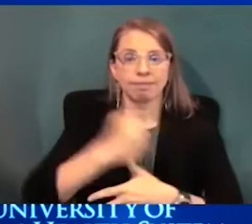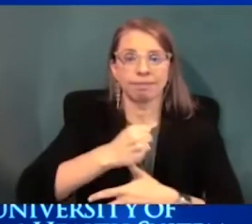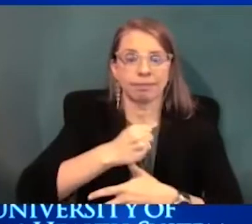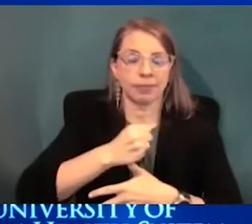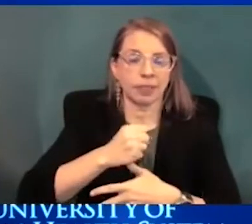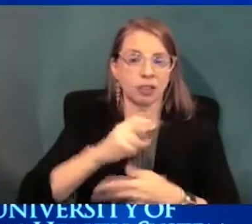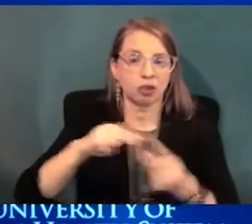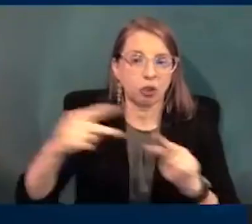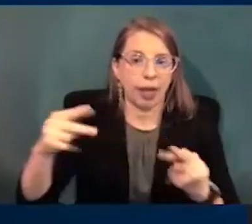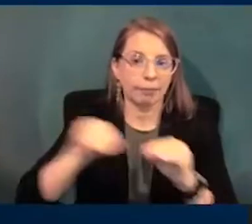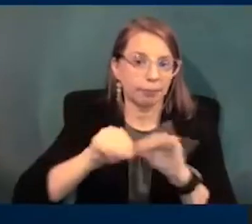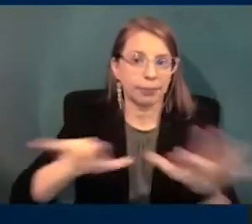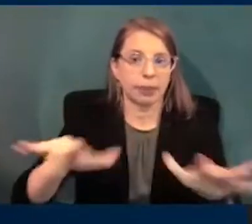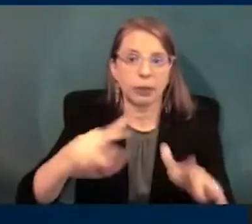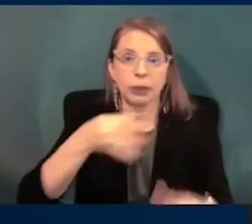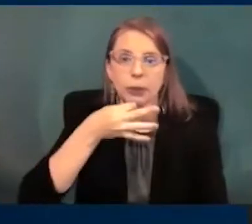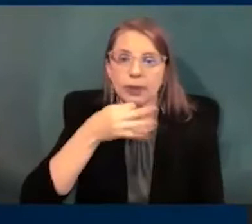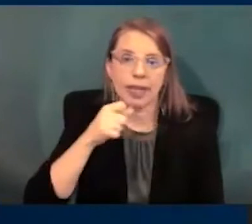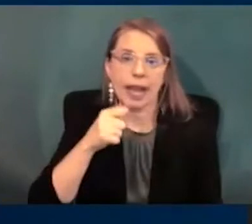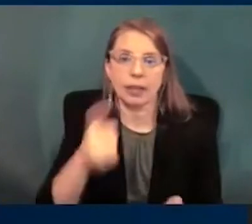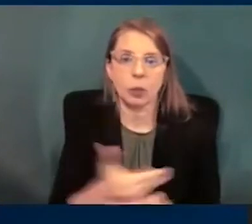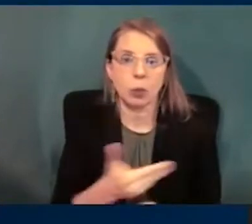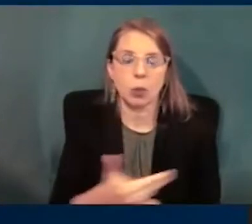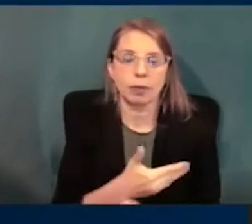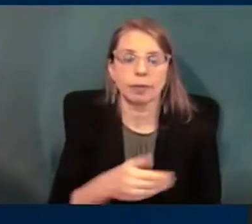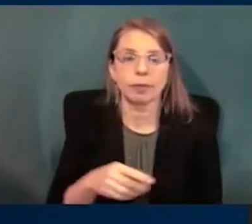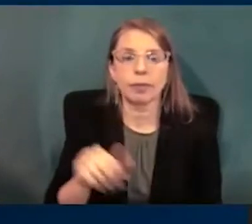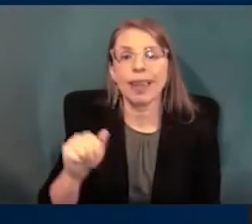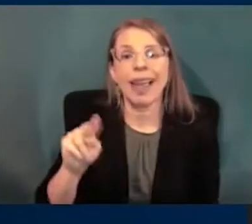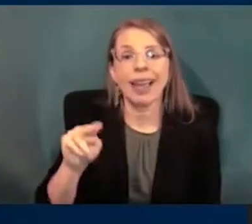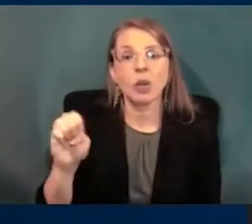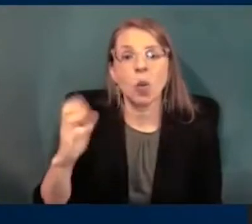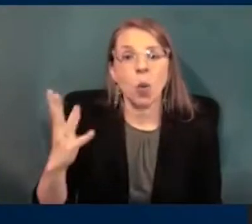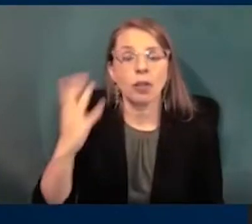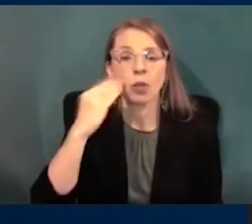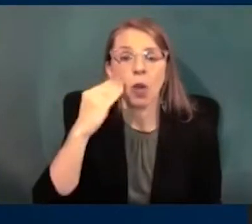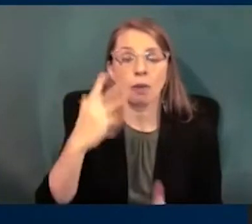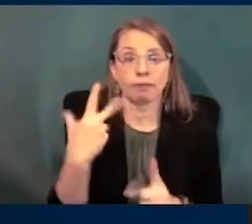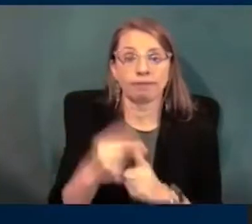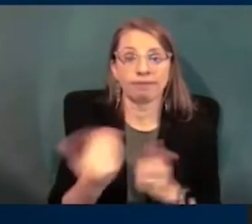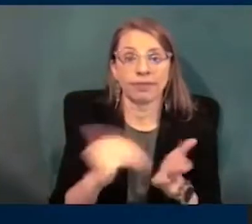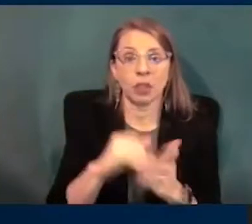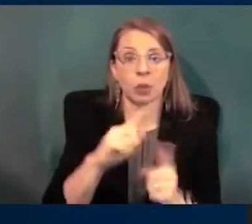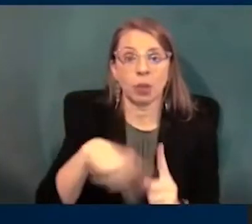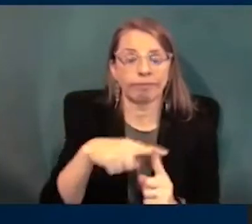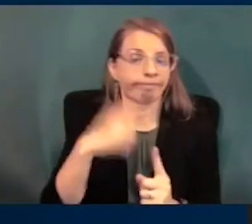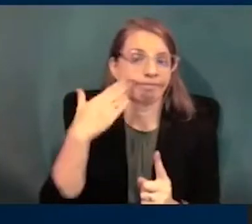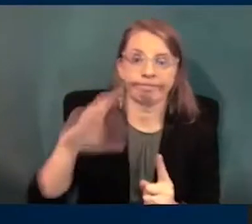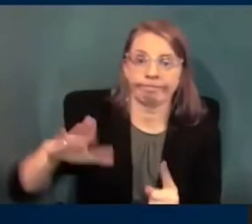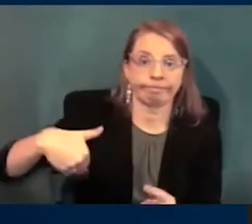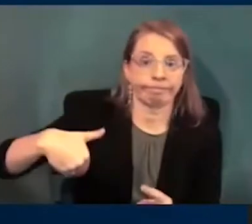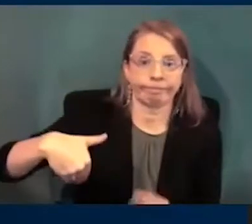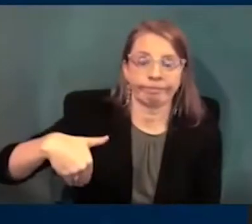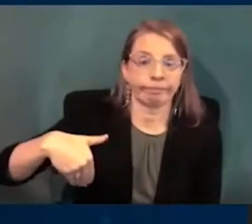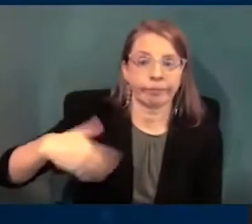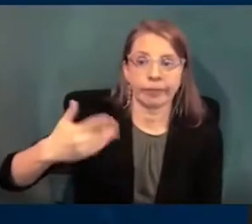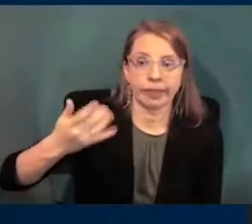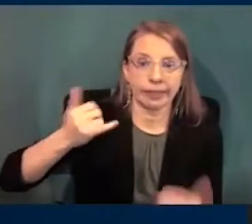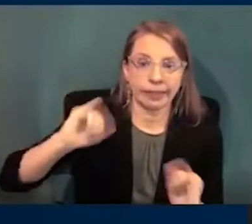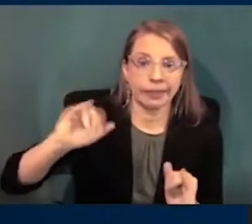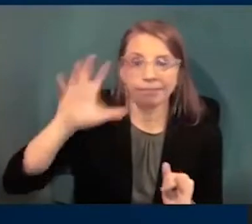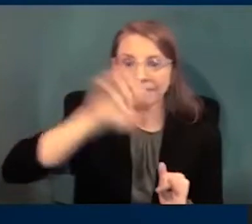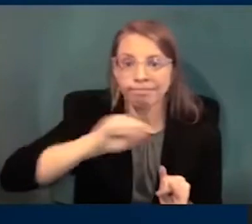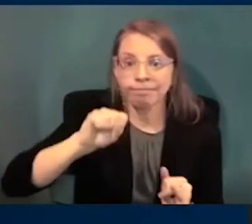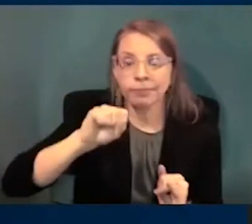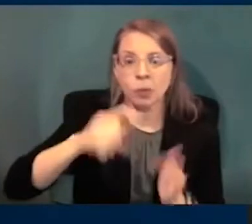and so it's not new. And wants to know, when will we need to get revaccinated? Yeah, we don't know yet, Hawk. I think it's still, we're guessing maybe once a